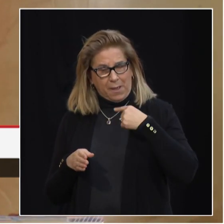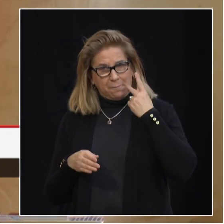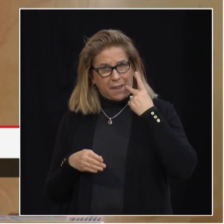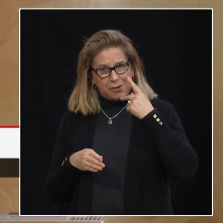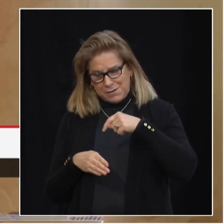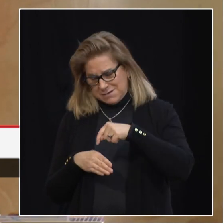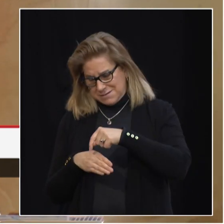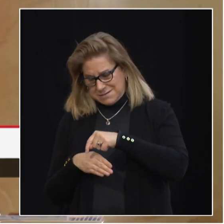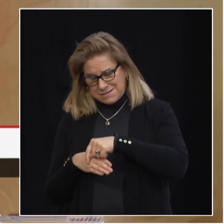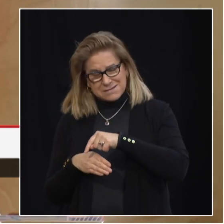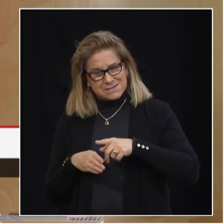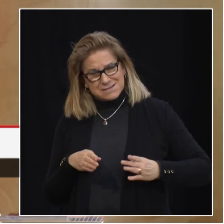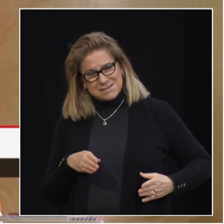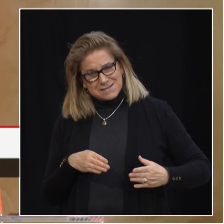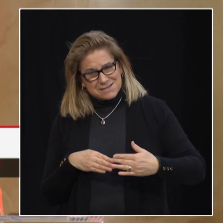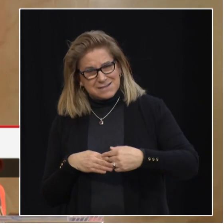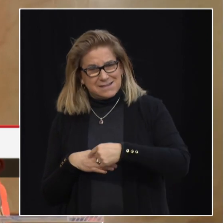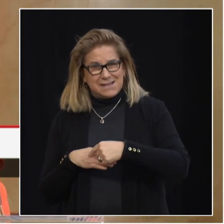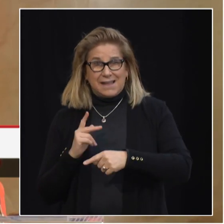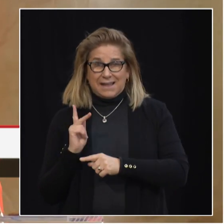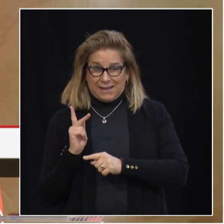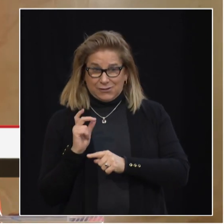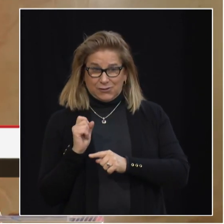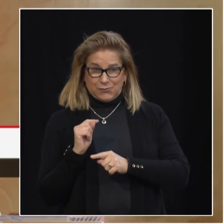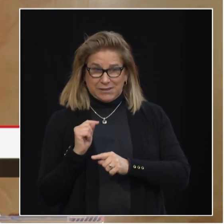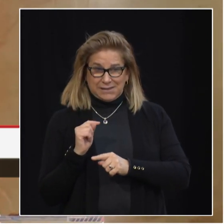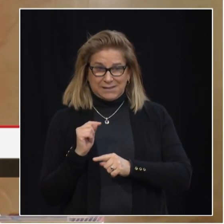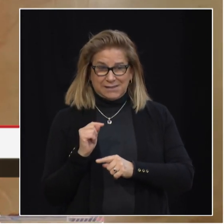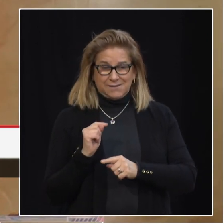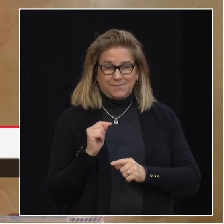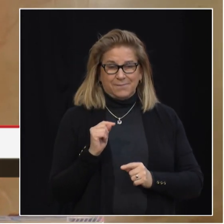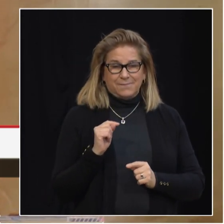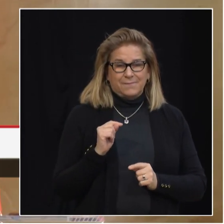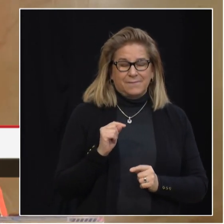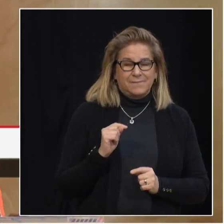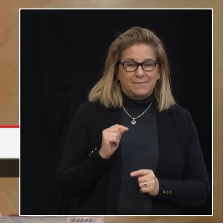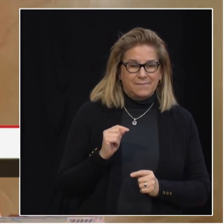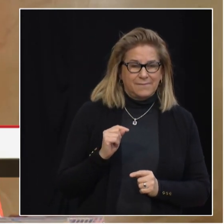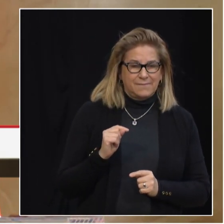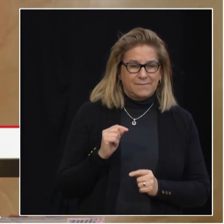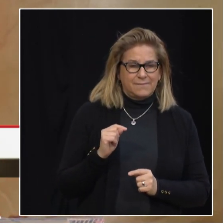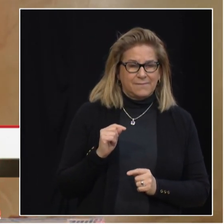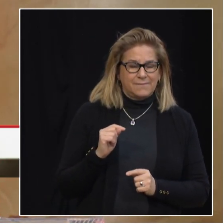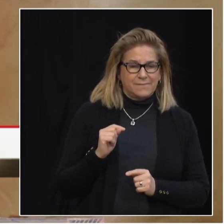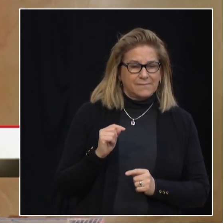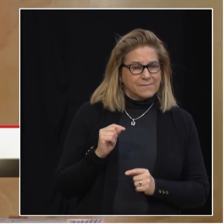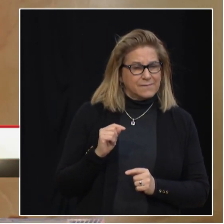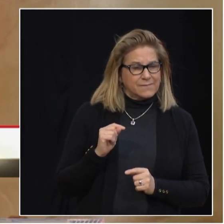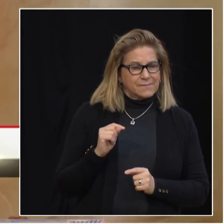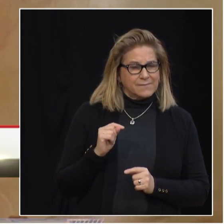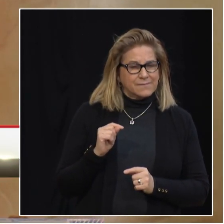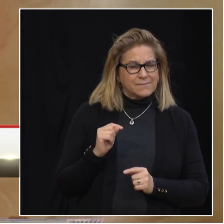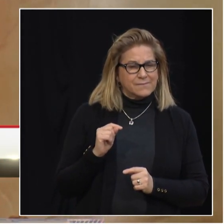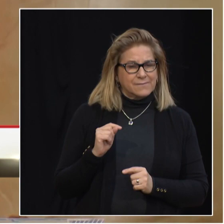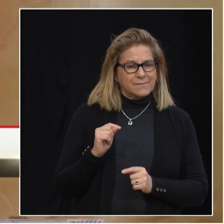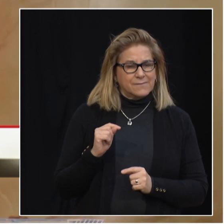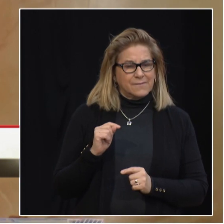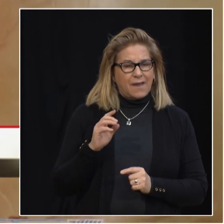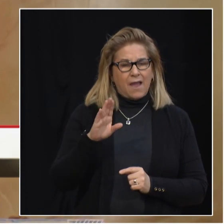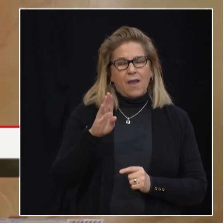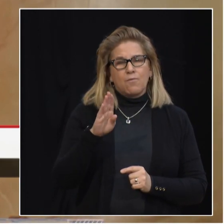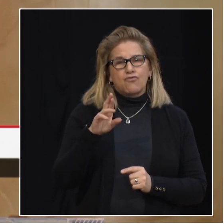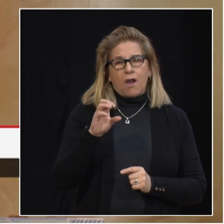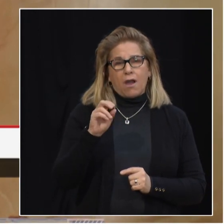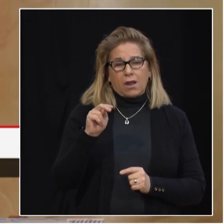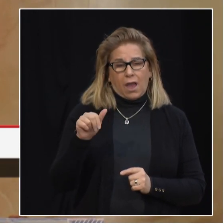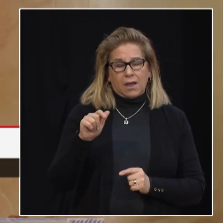of Breonna Taylor, the spirit of other women in the city, and the support that I would receive from DC in some type of capacity would embolden me